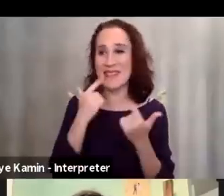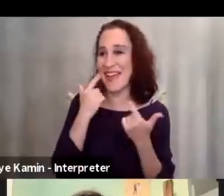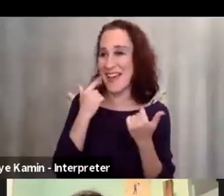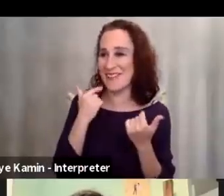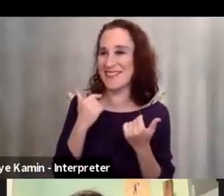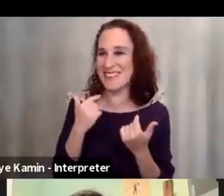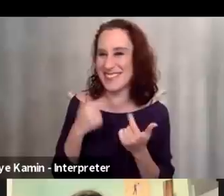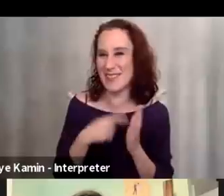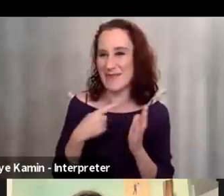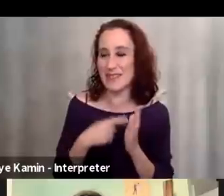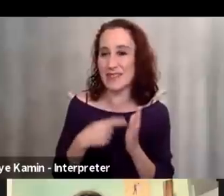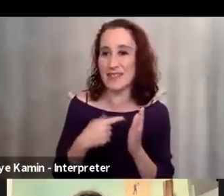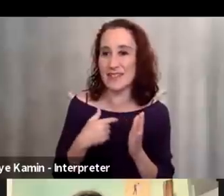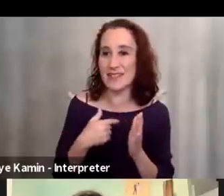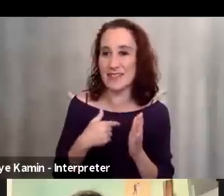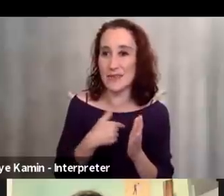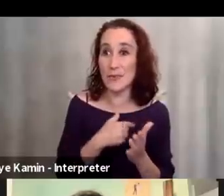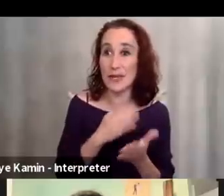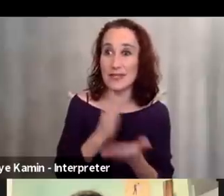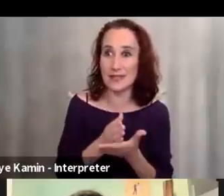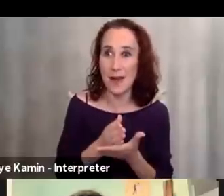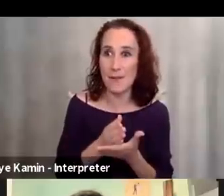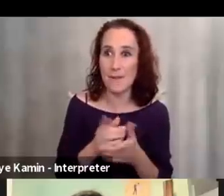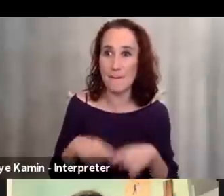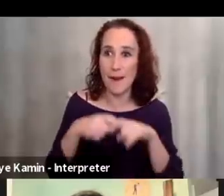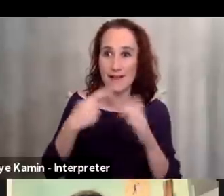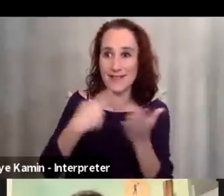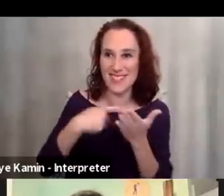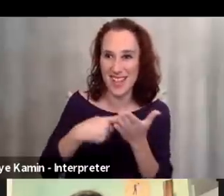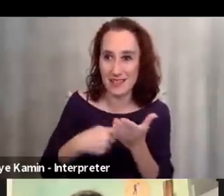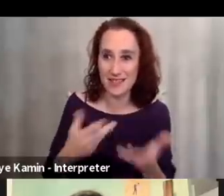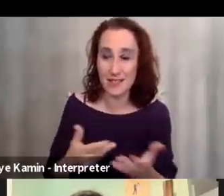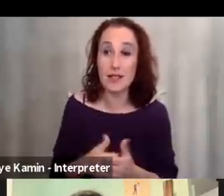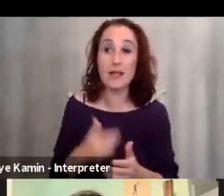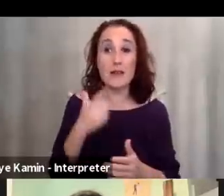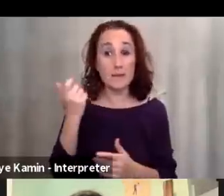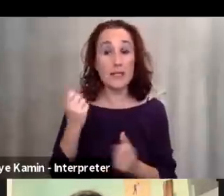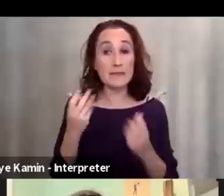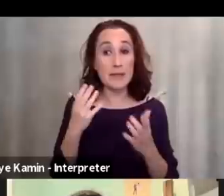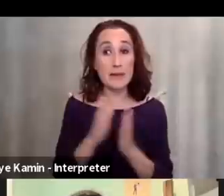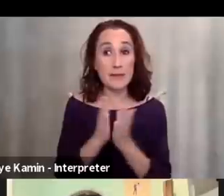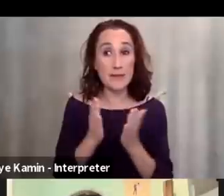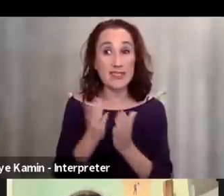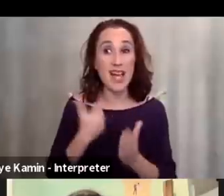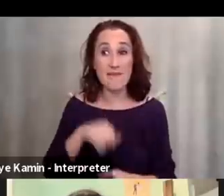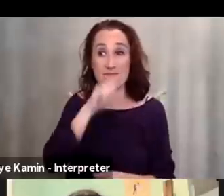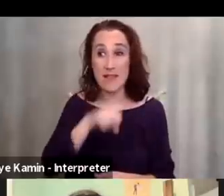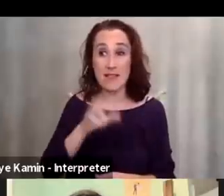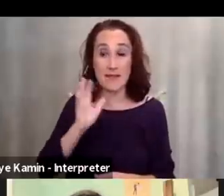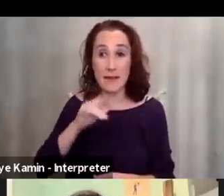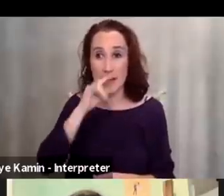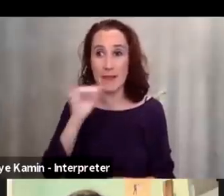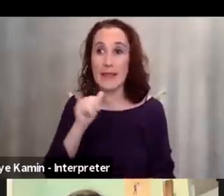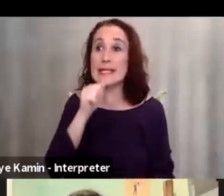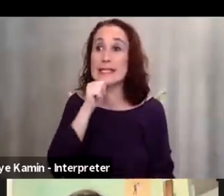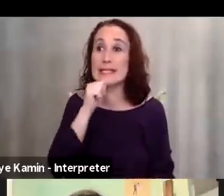much we stop and have a discussion about something, because there are a lot of books that I loved as a kid, like Secret